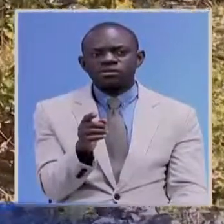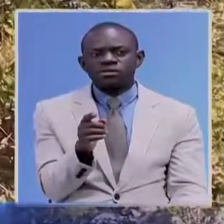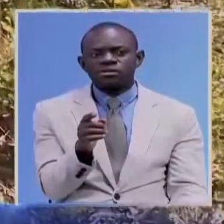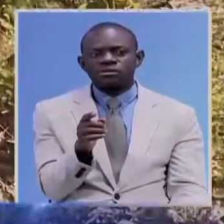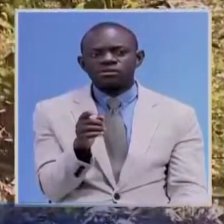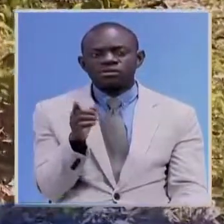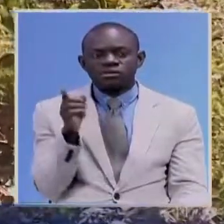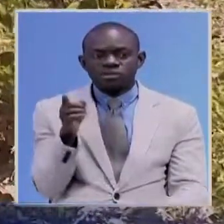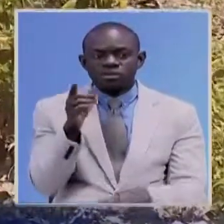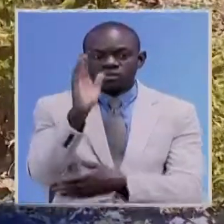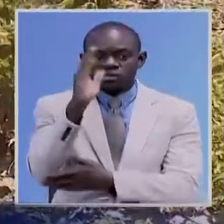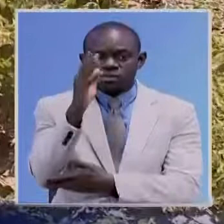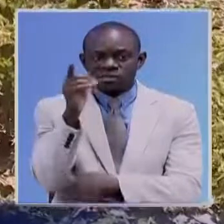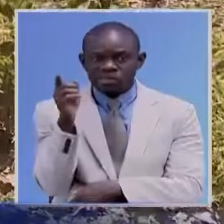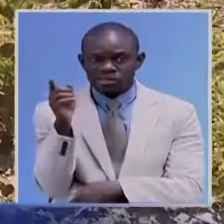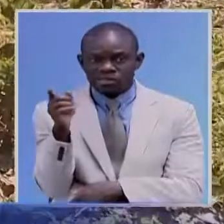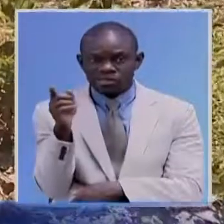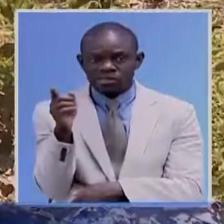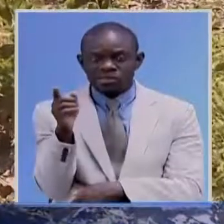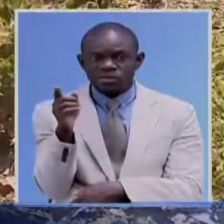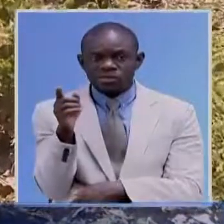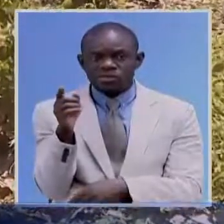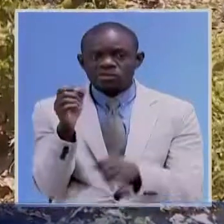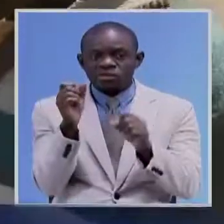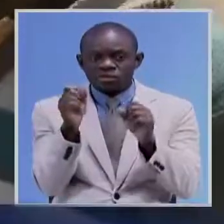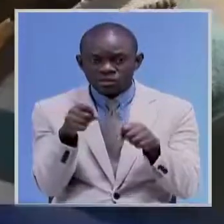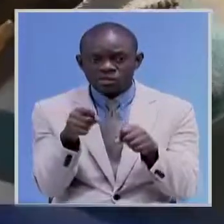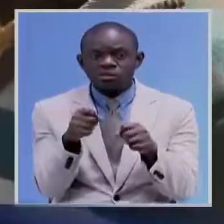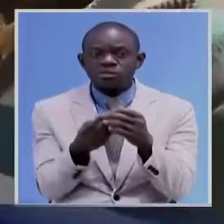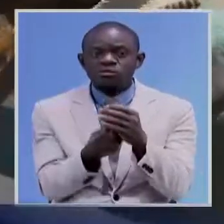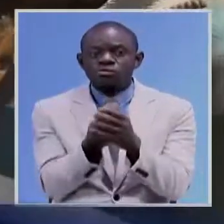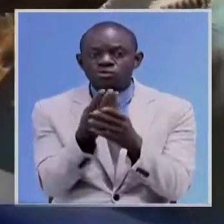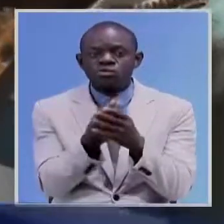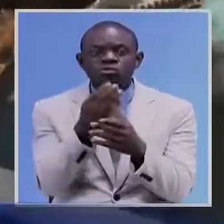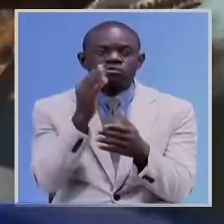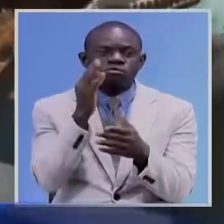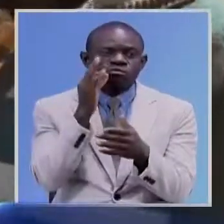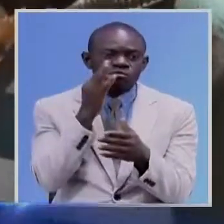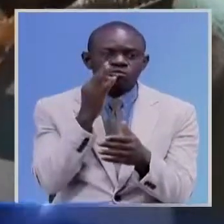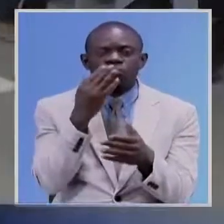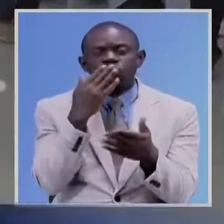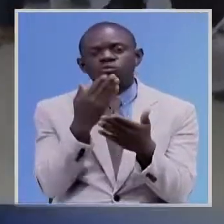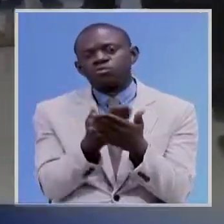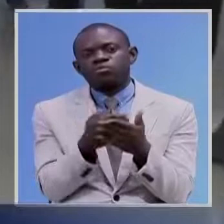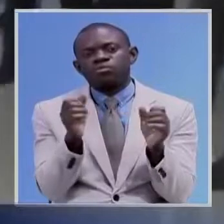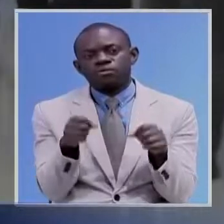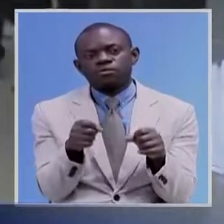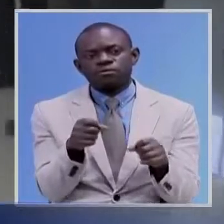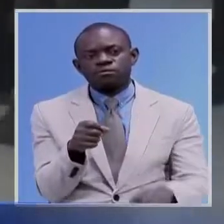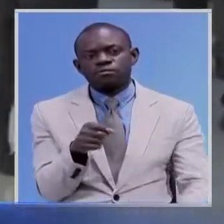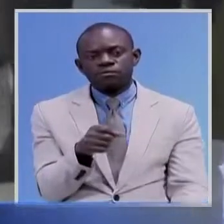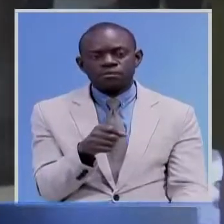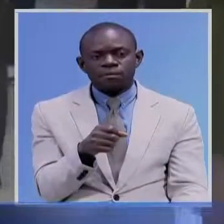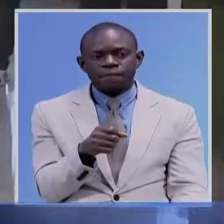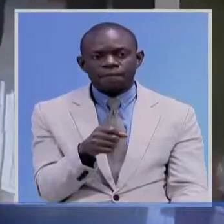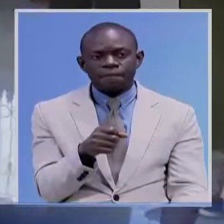you yield twice its age. Okay? With good agronomic practices. This was when Comes